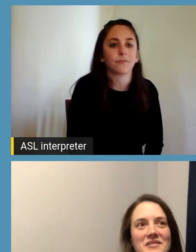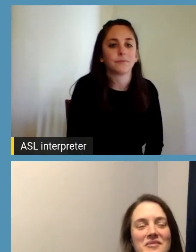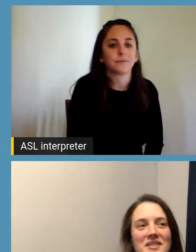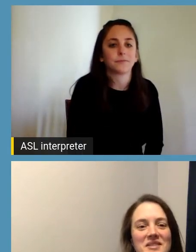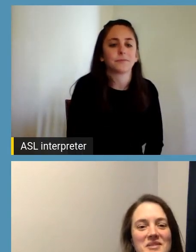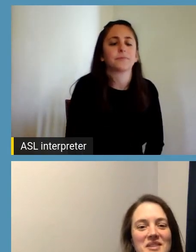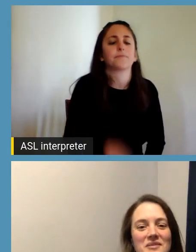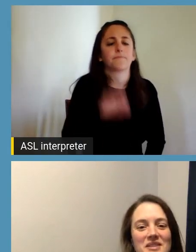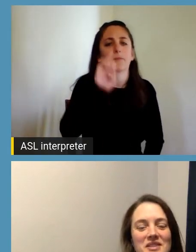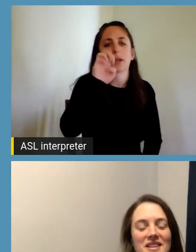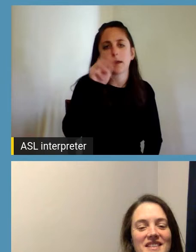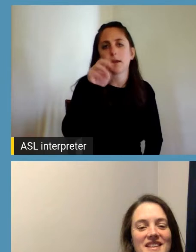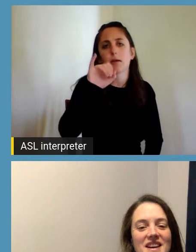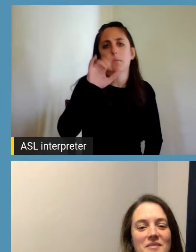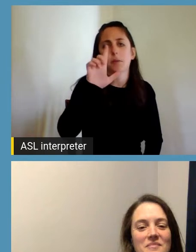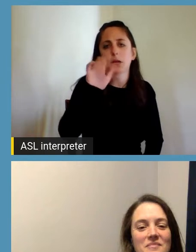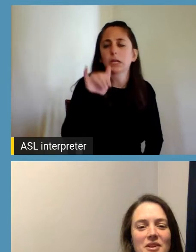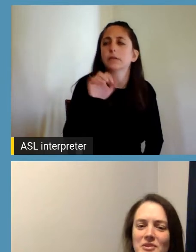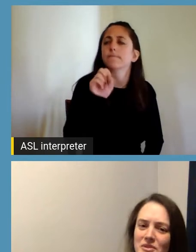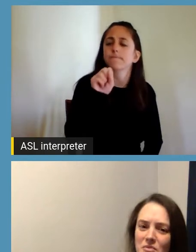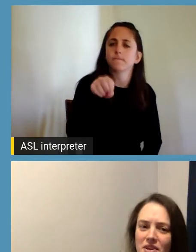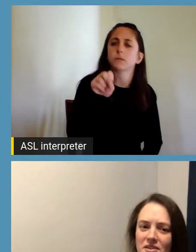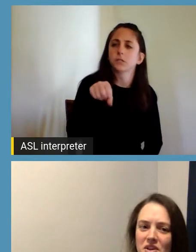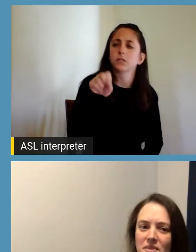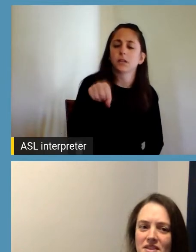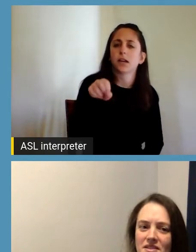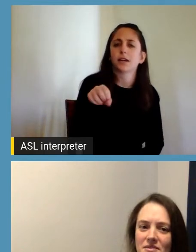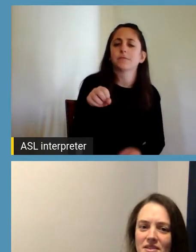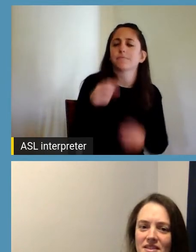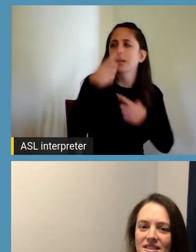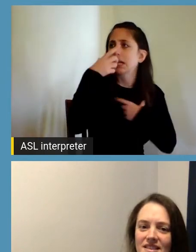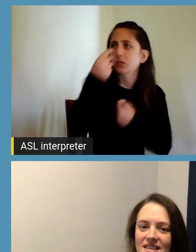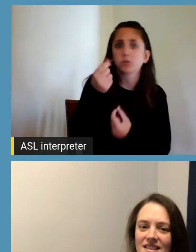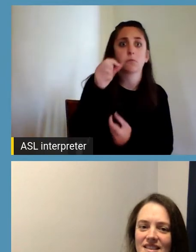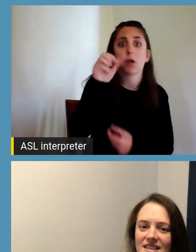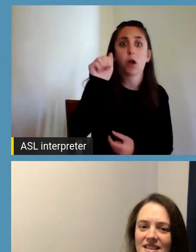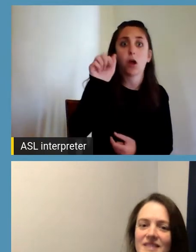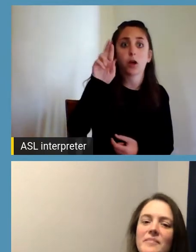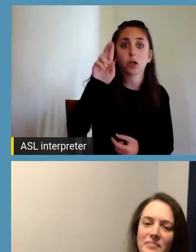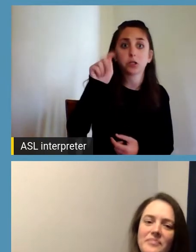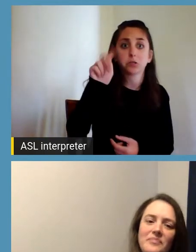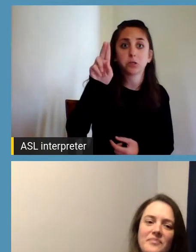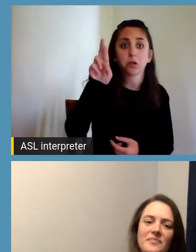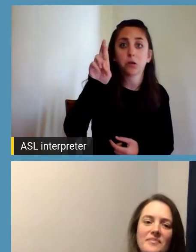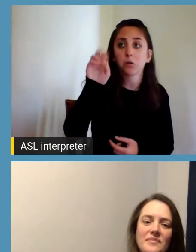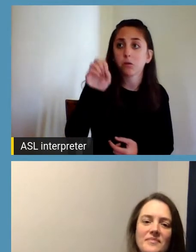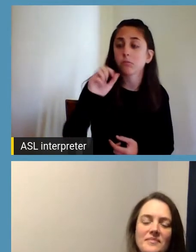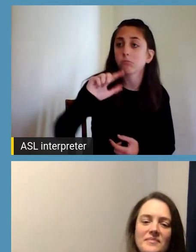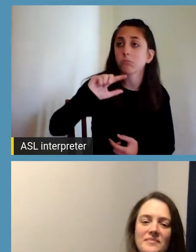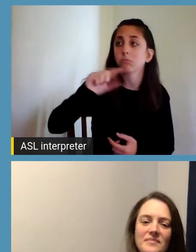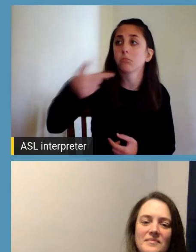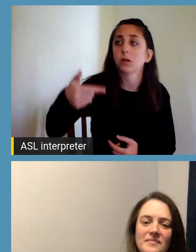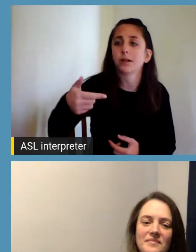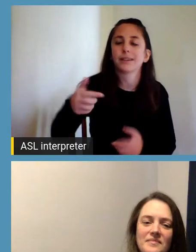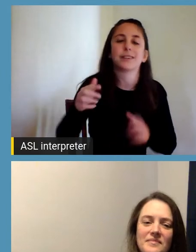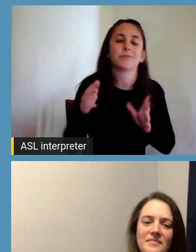Yeah, that is a really interesting question. Arturo, do you want to jump in or? I was just going to say, I don't have a lot of experience